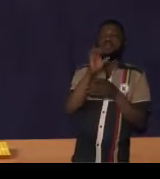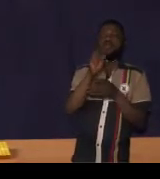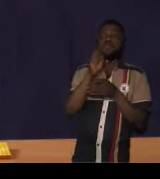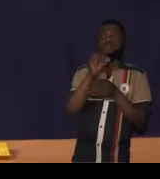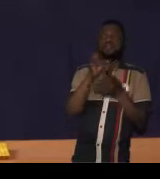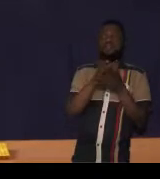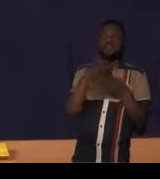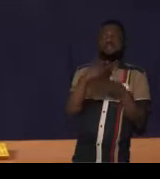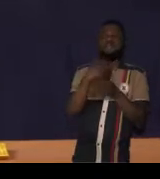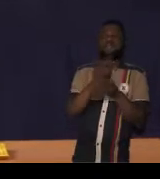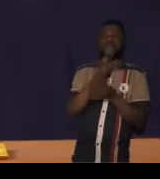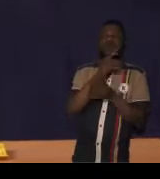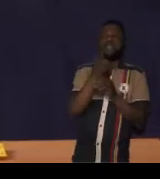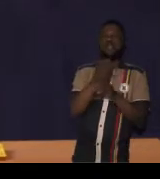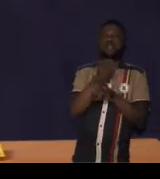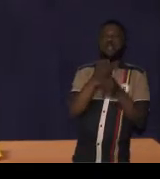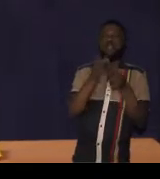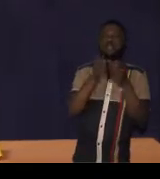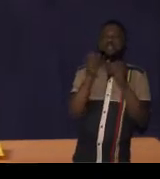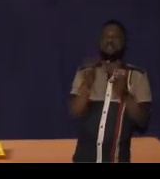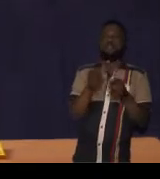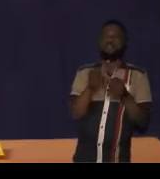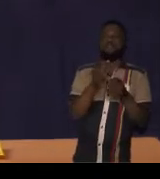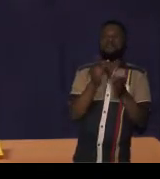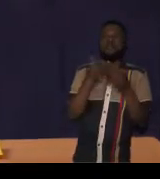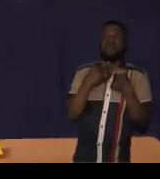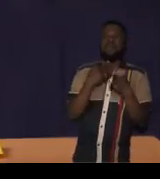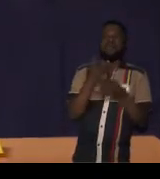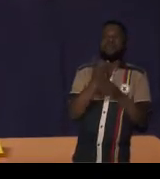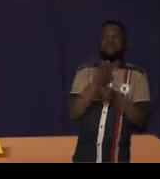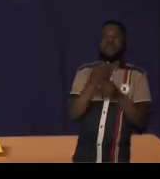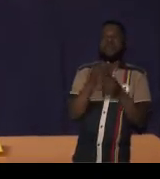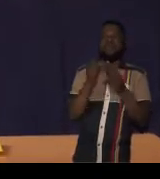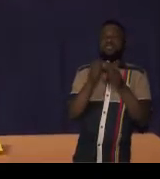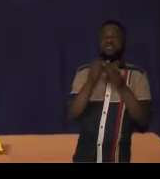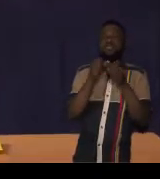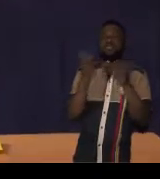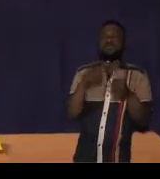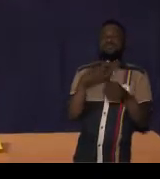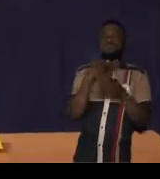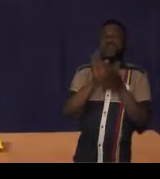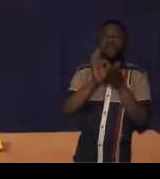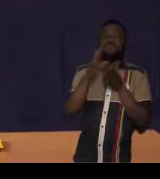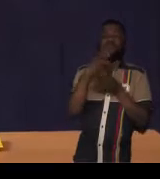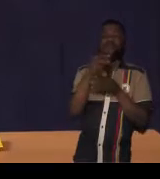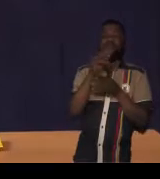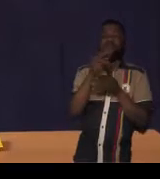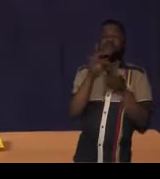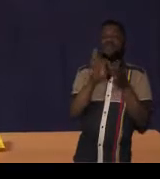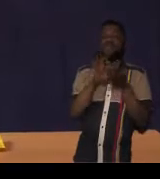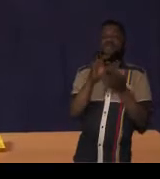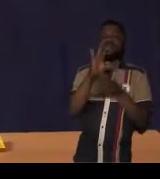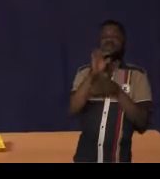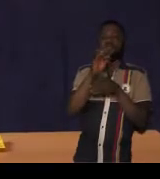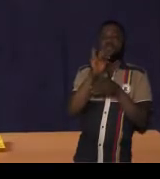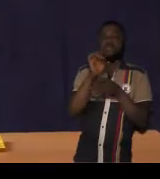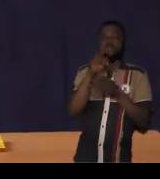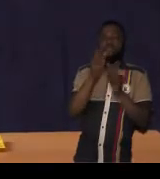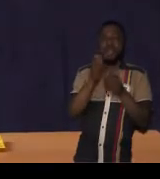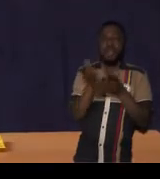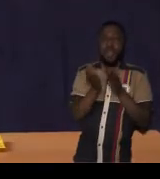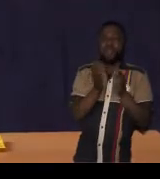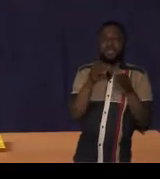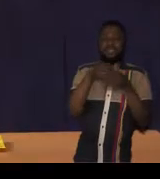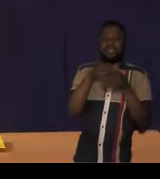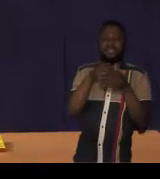that make up a solid shape, or if you have a solid shape that is hollow, the amount of unit cubes that you can arrange inside is